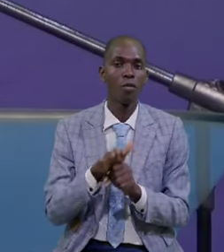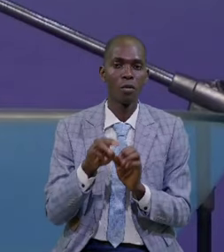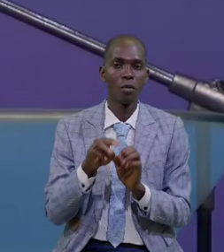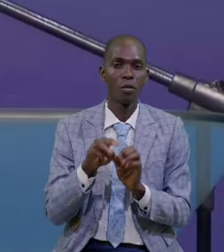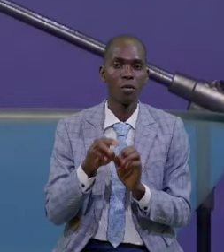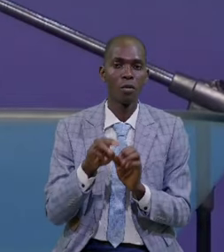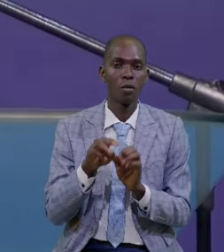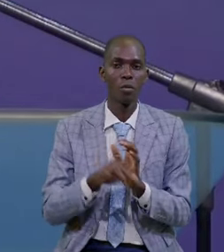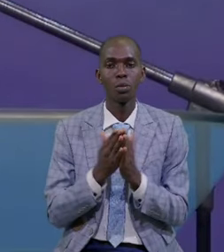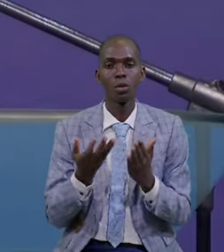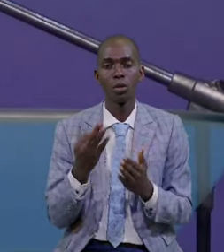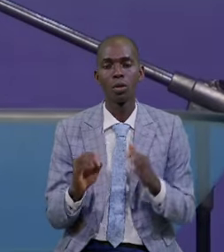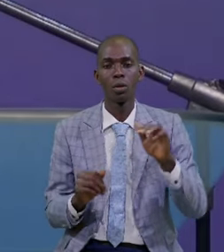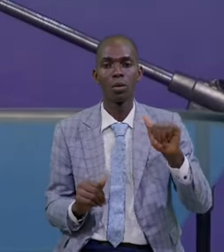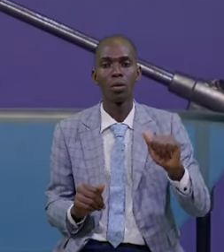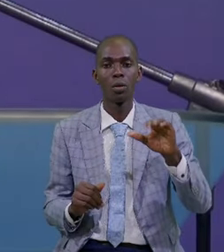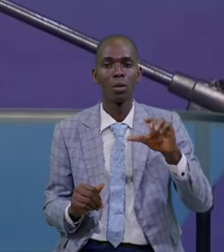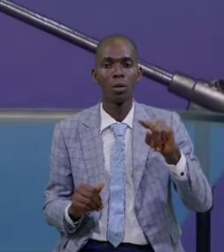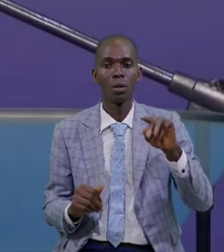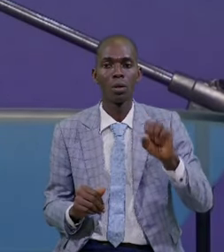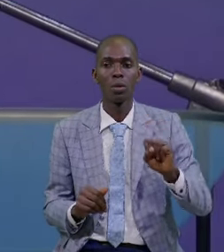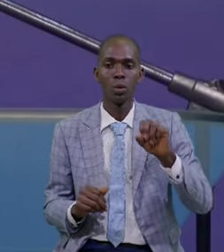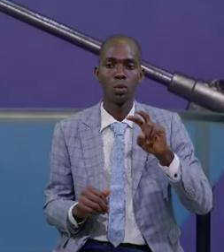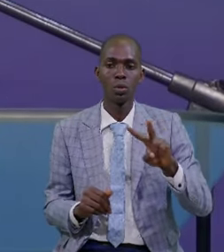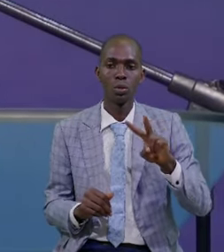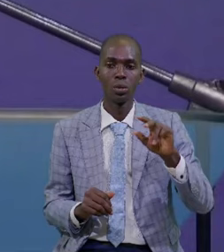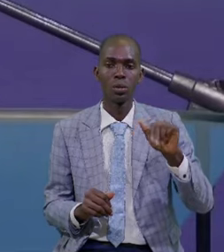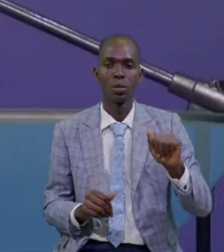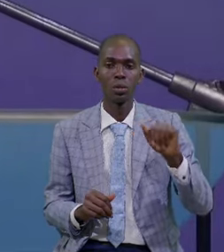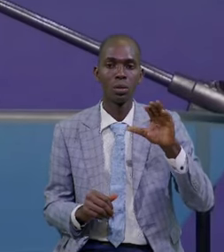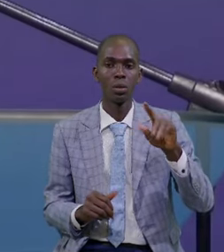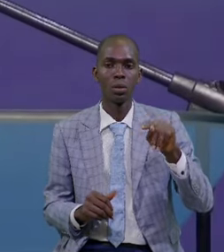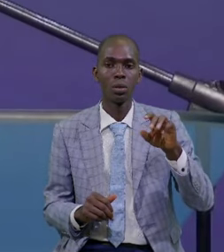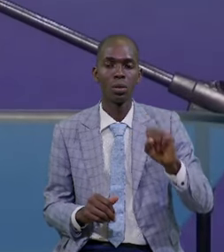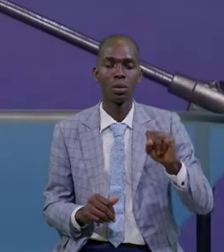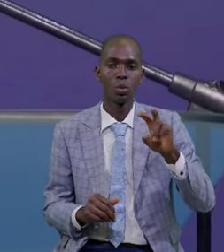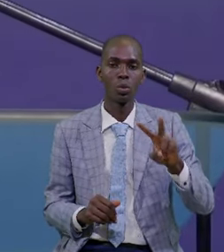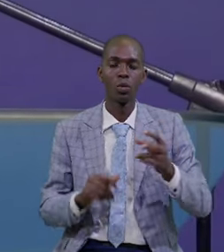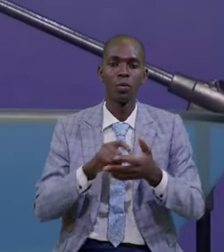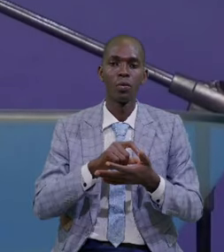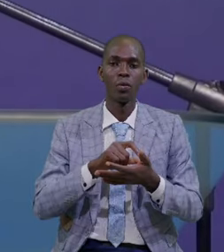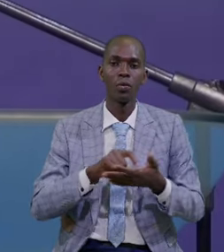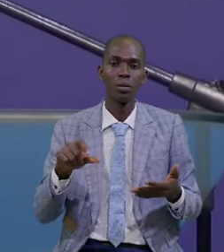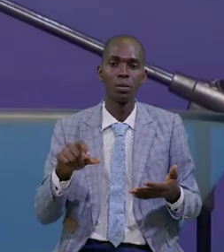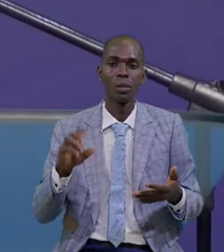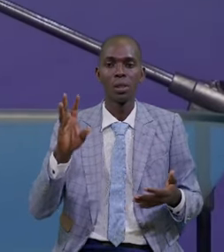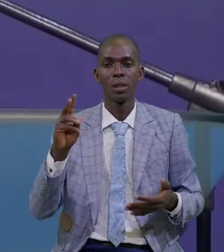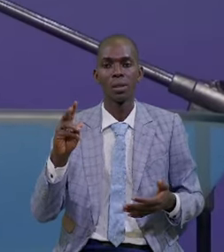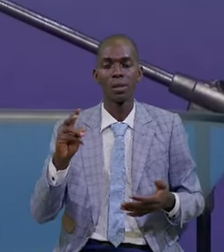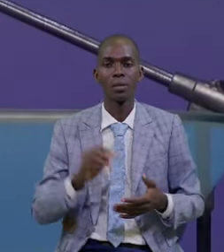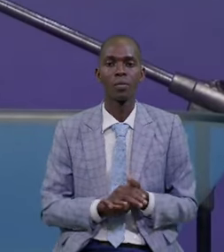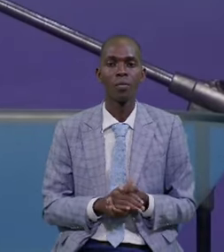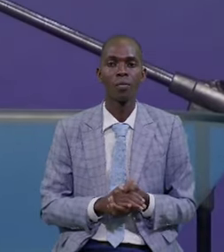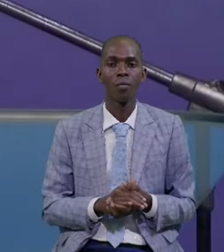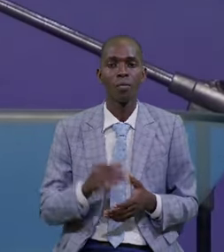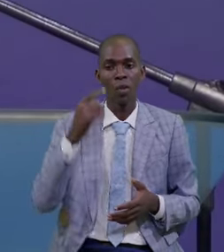chapter 2. Acts chapter 2, reading there from verse 16. But